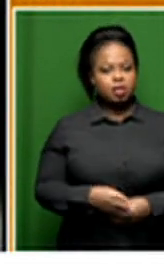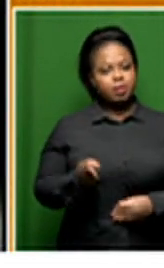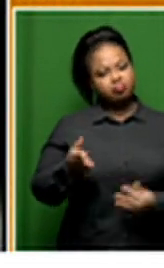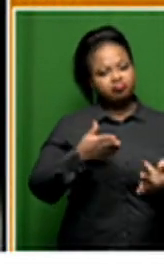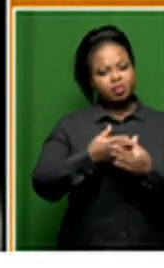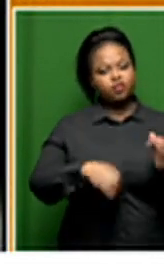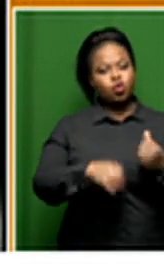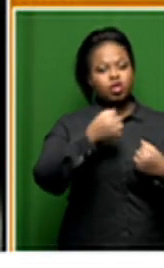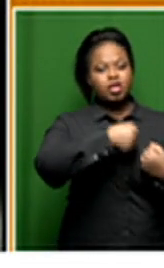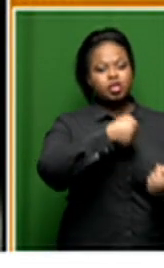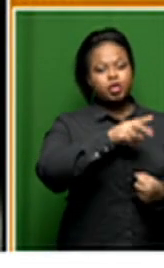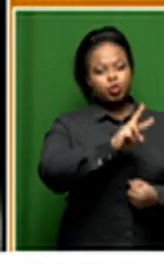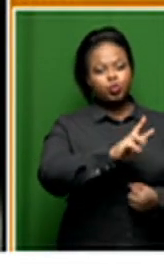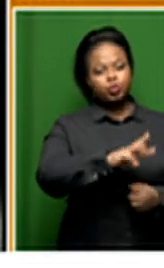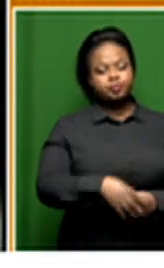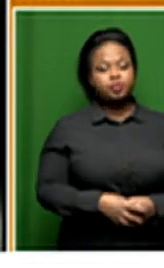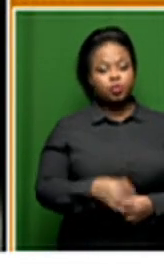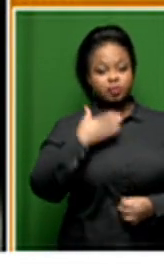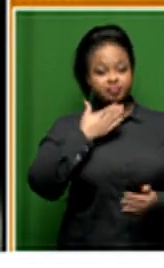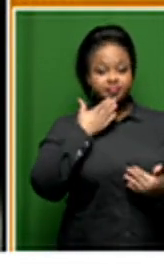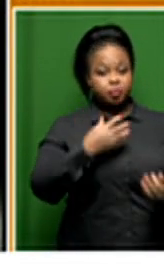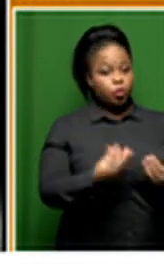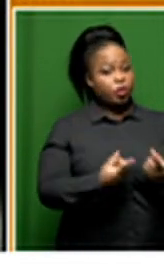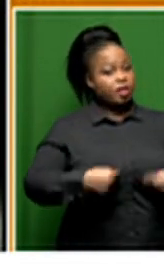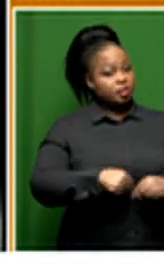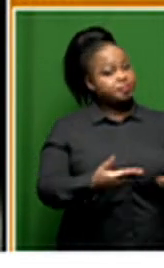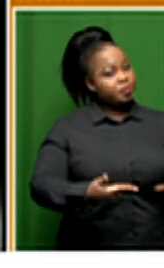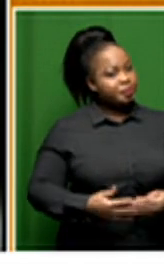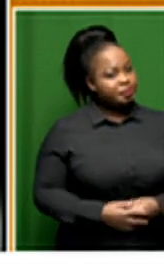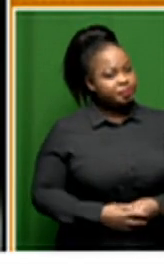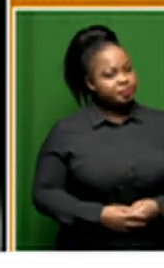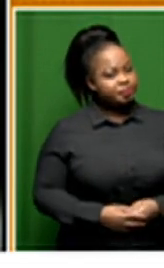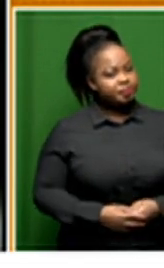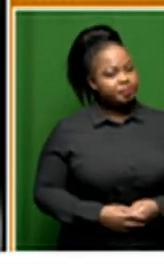Access Chapter 2. Thanks to both of you for being with us, and welcome to Morning Live.